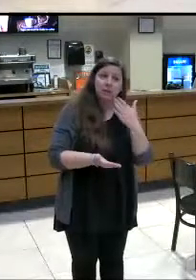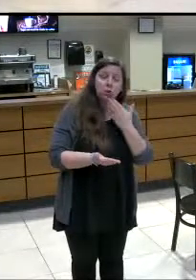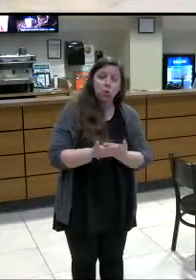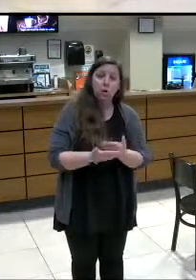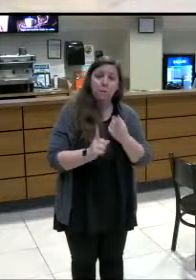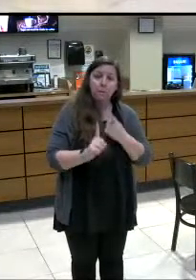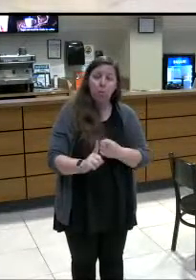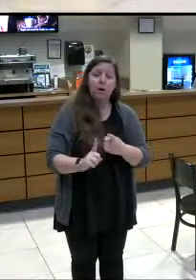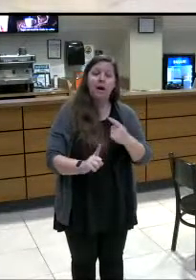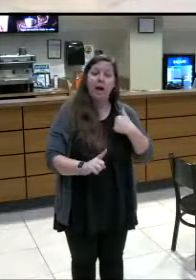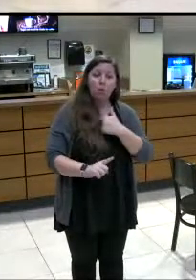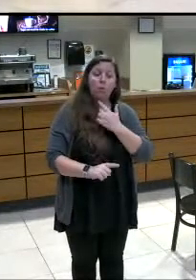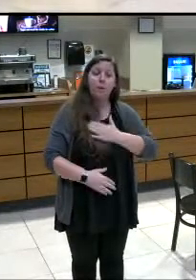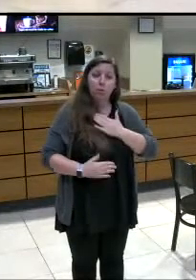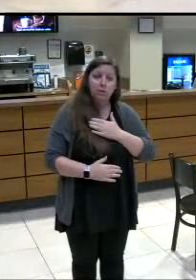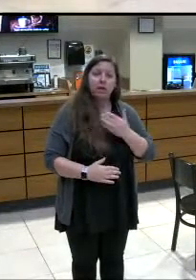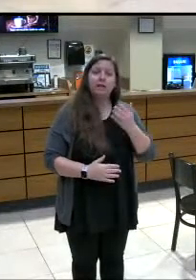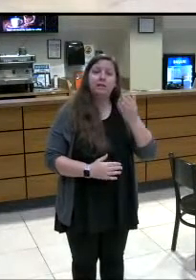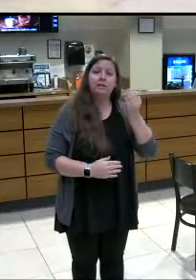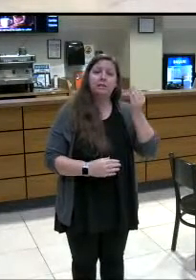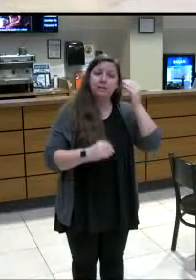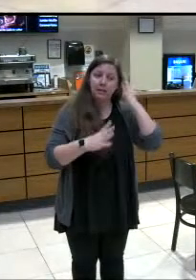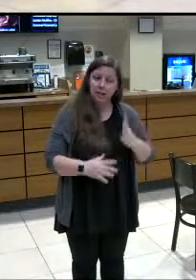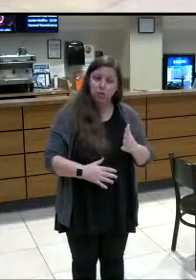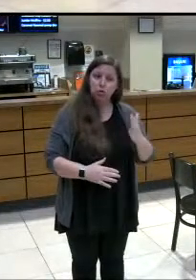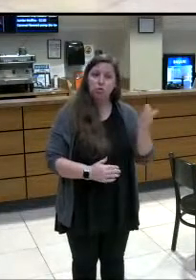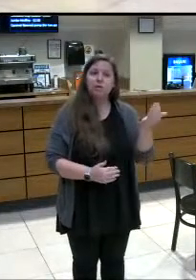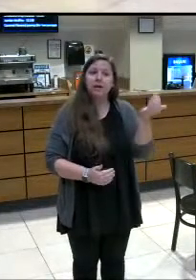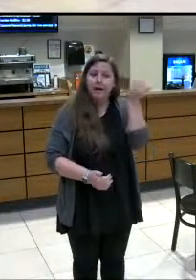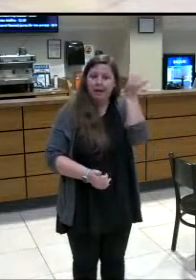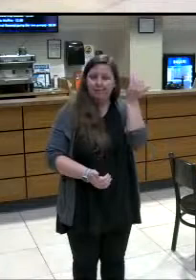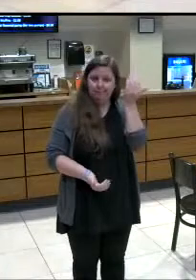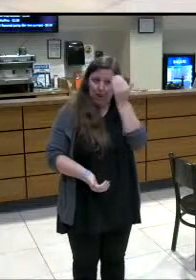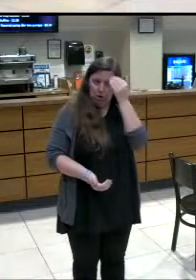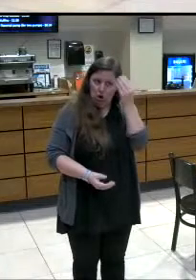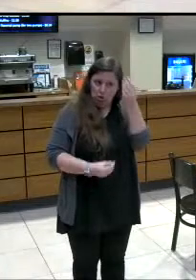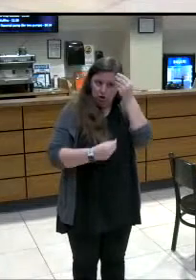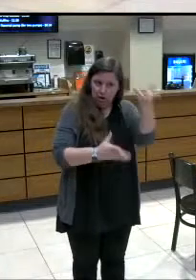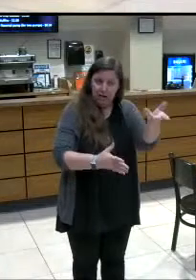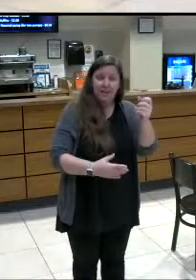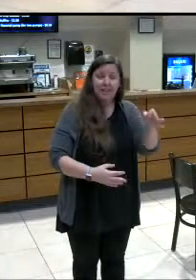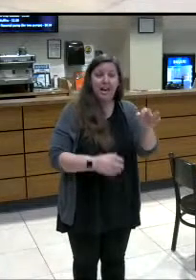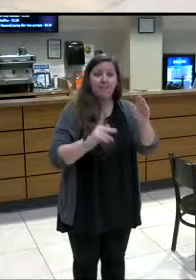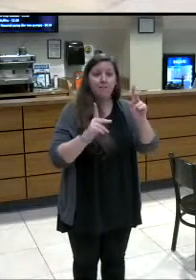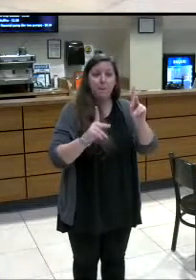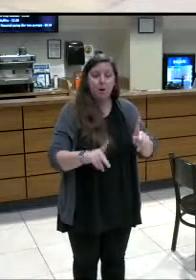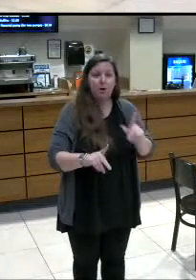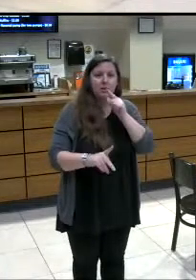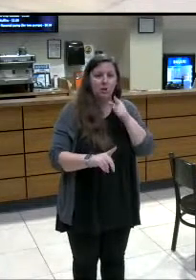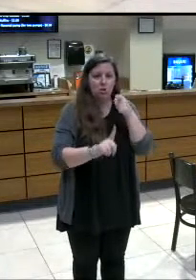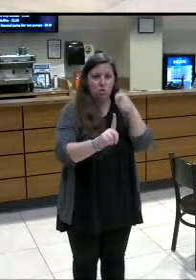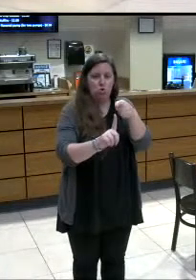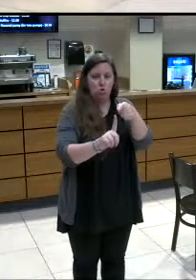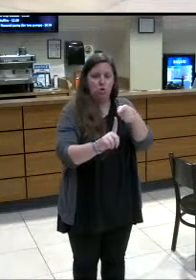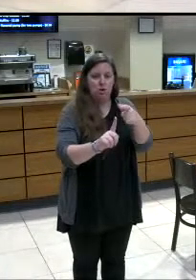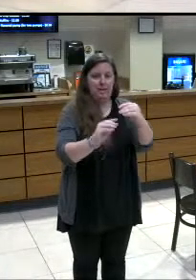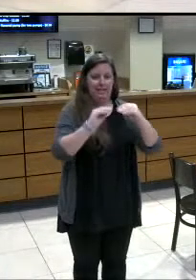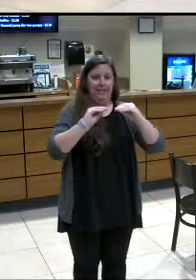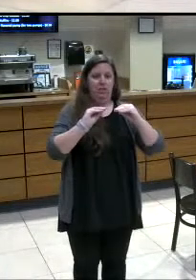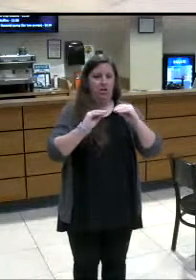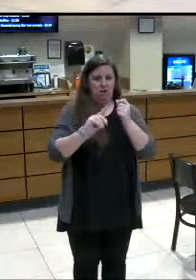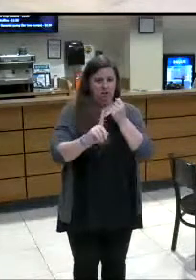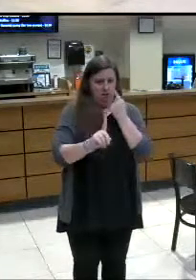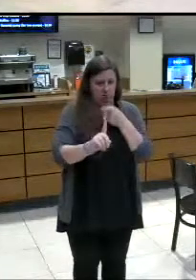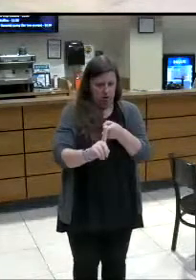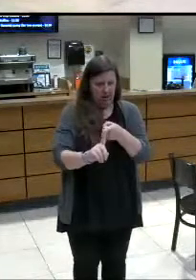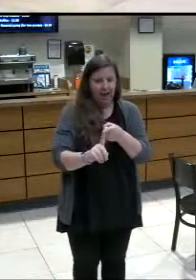appreciate teachers acknowledging that if the person giving it back to you doesn't really understand it themselves, then how are you going